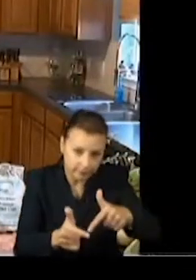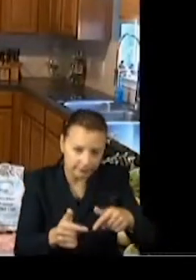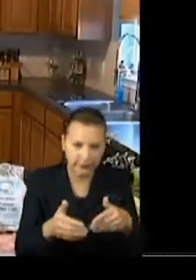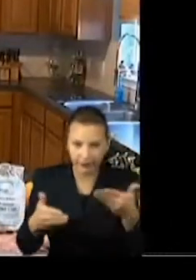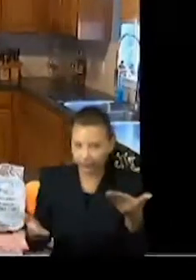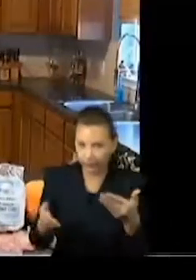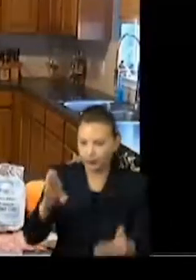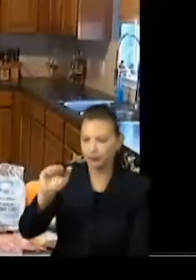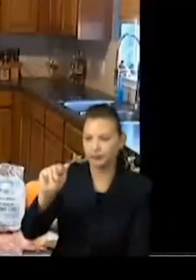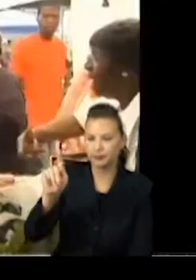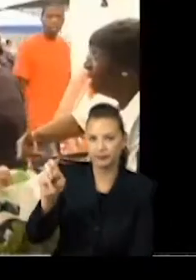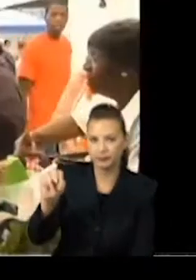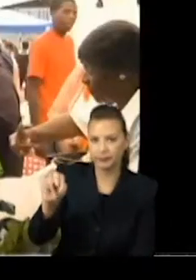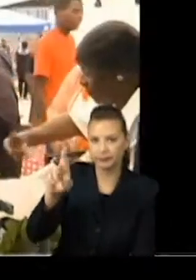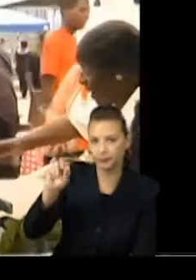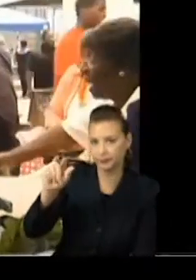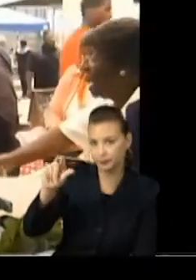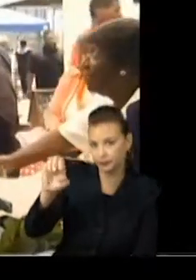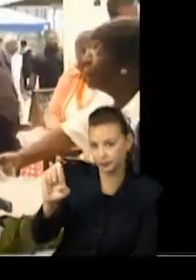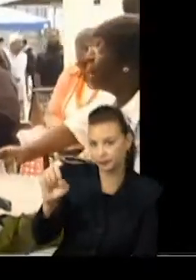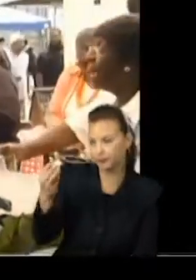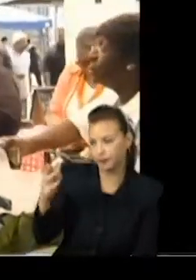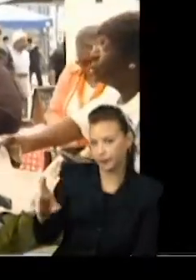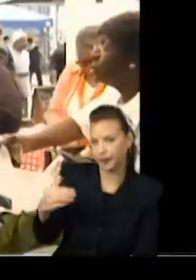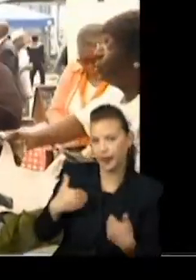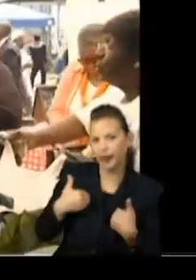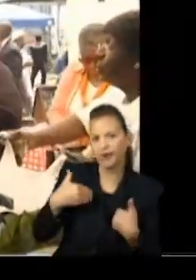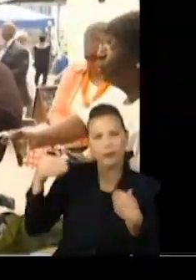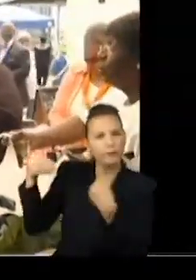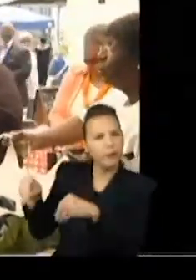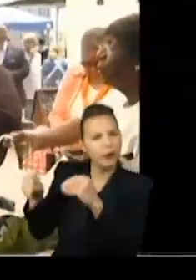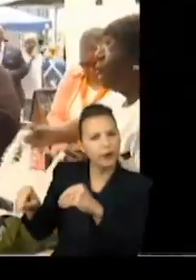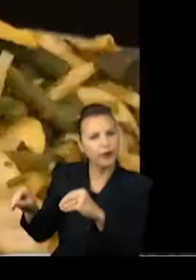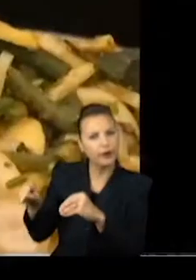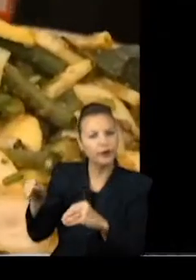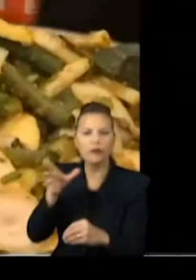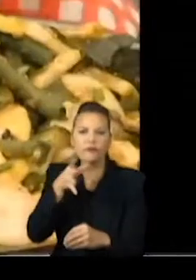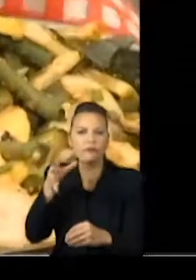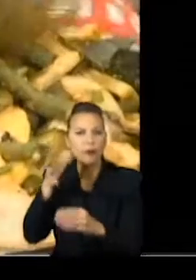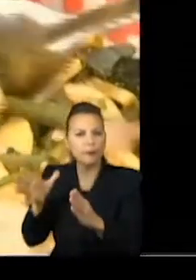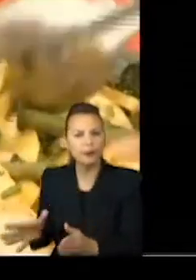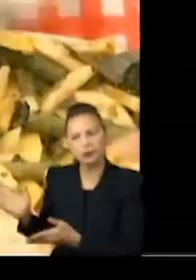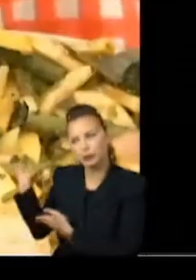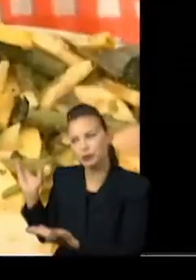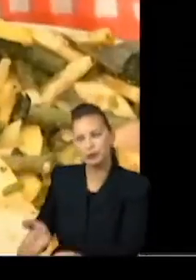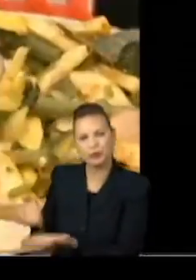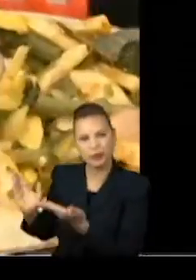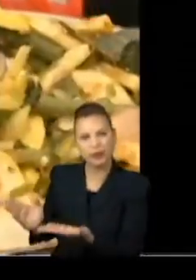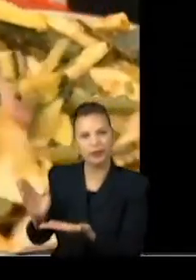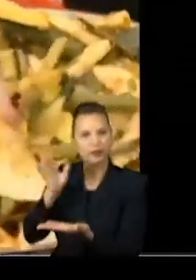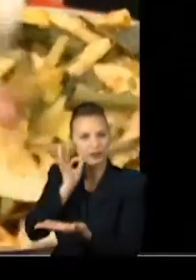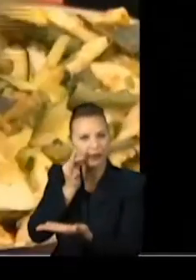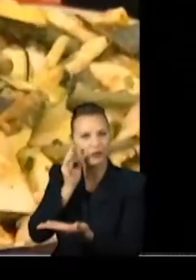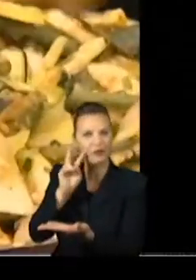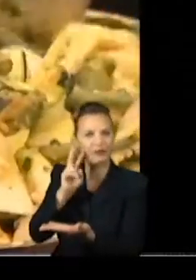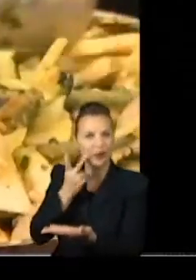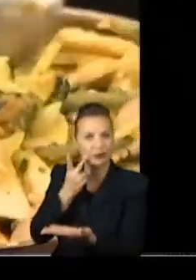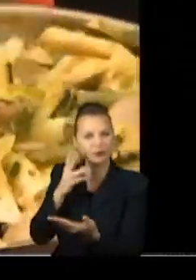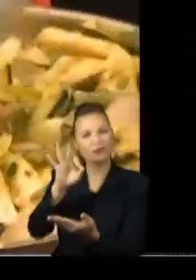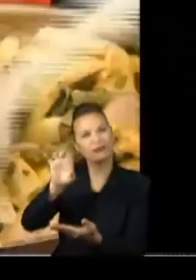That way you're not wasting. We're so lucky in Baton Rouge to have farmers markets, and produce stands